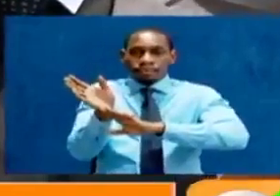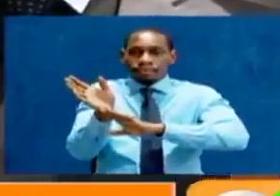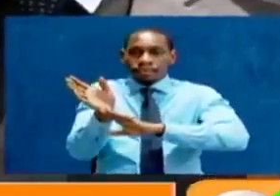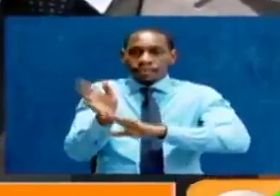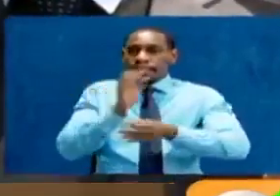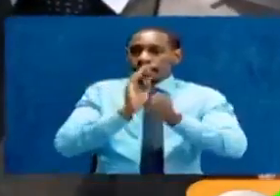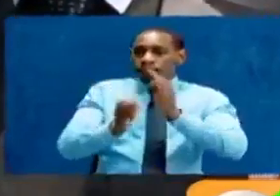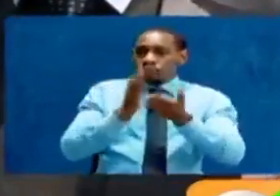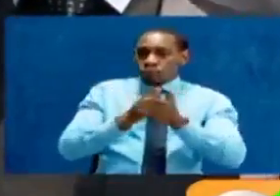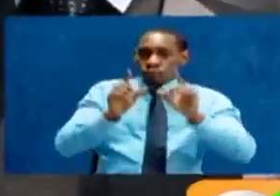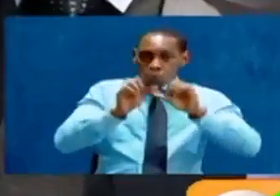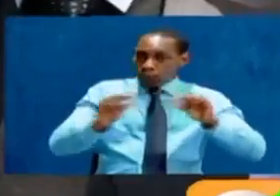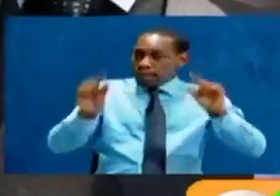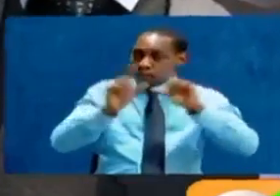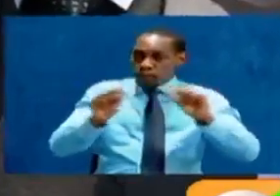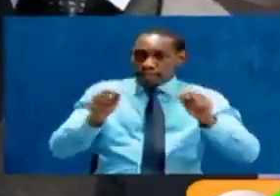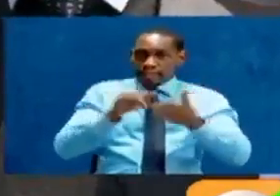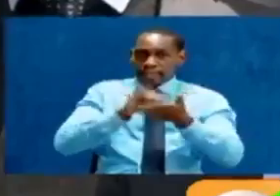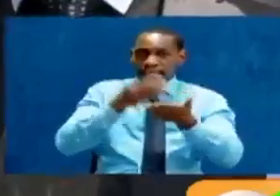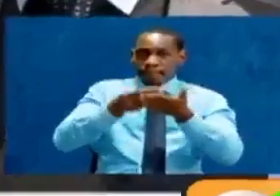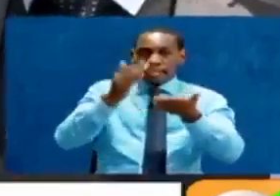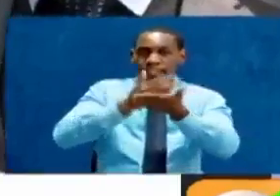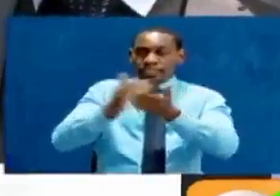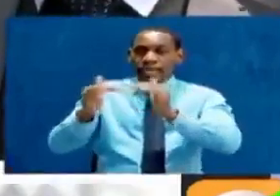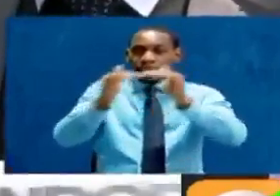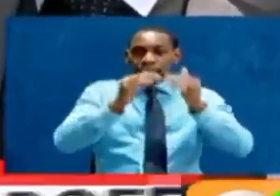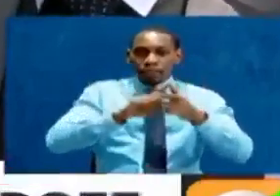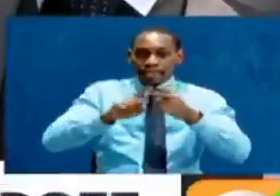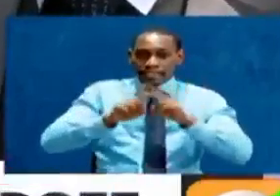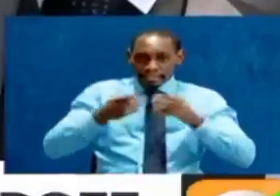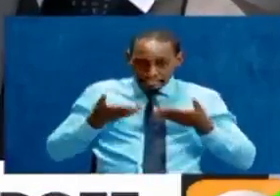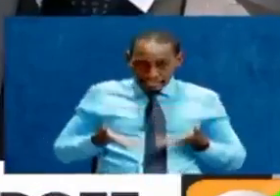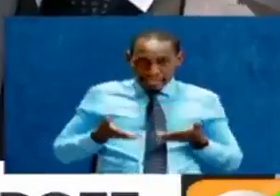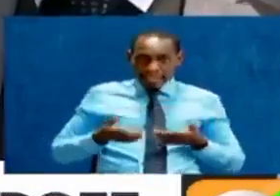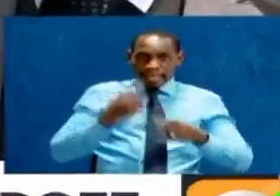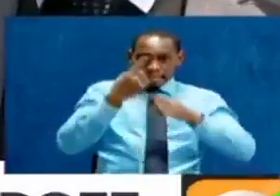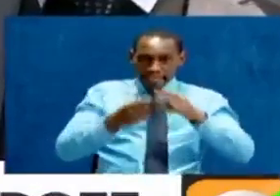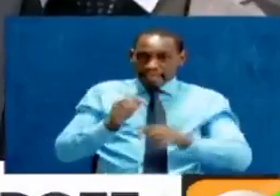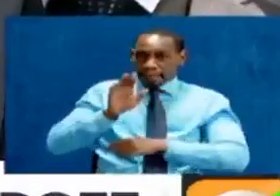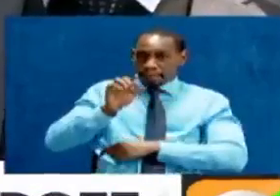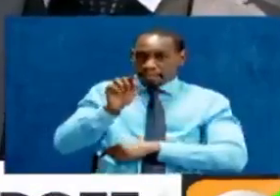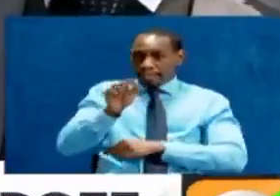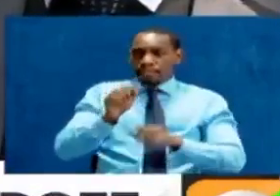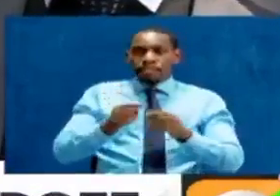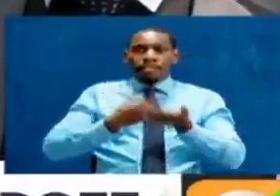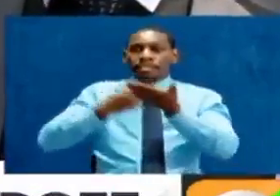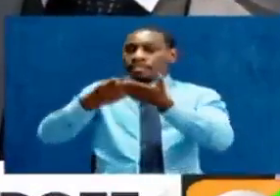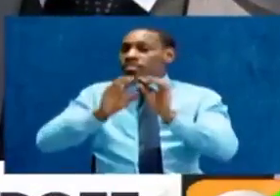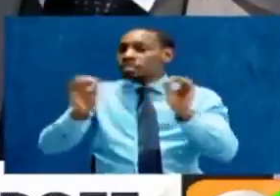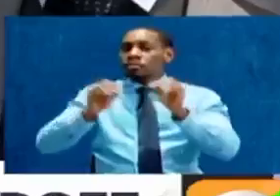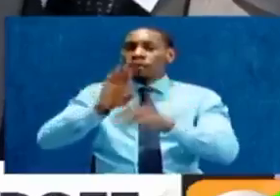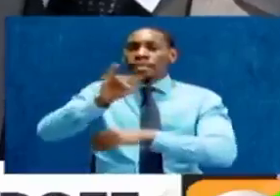Eh? Kama wanasema kwamba pesa zigawanywe kisawa sawa, basi tuanze sasa mwaka huu.